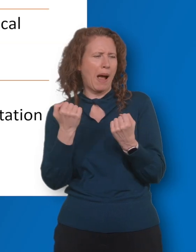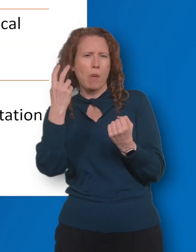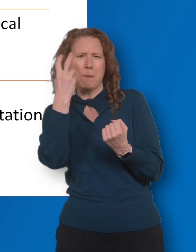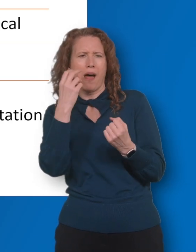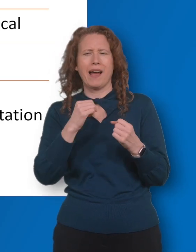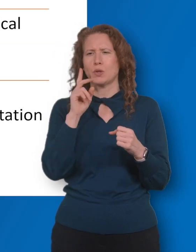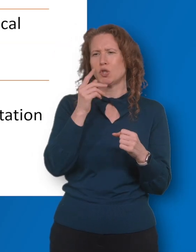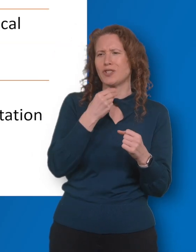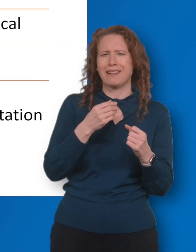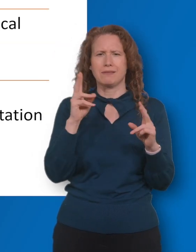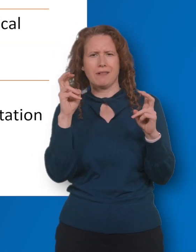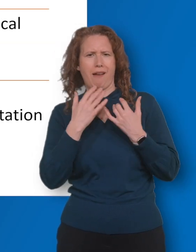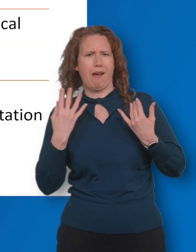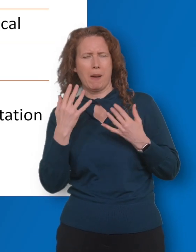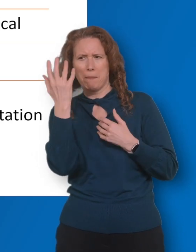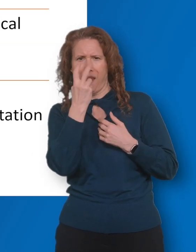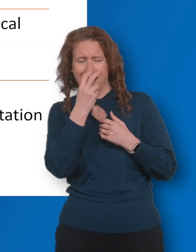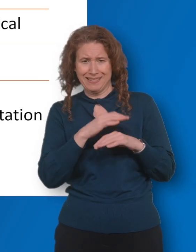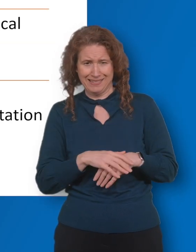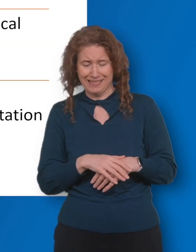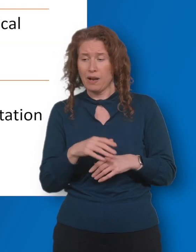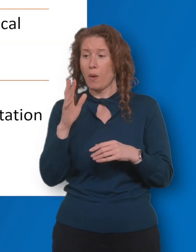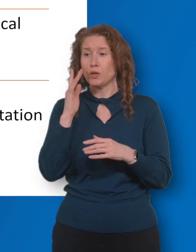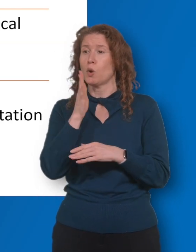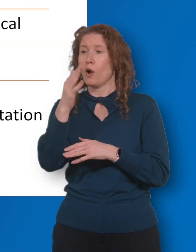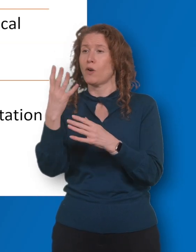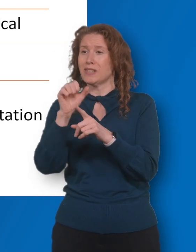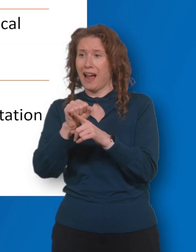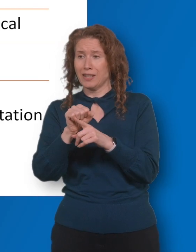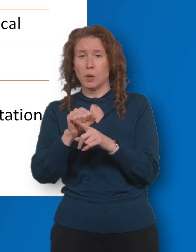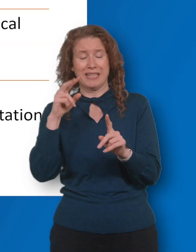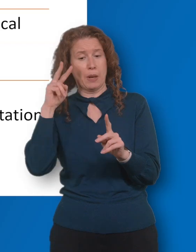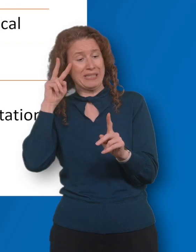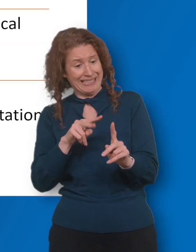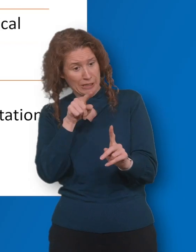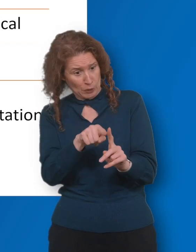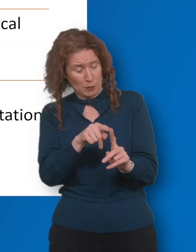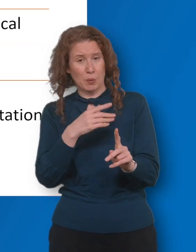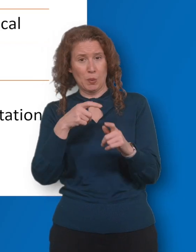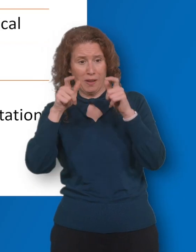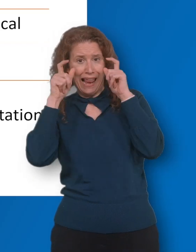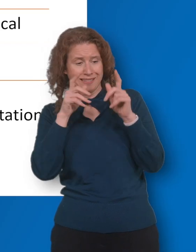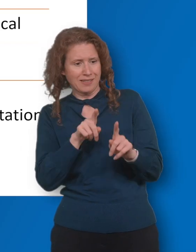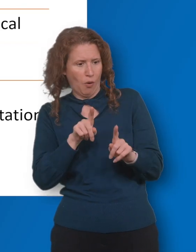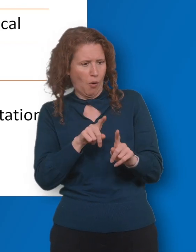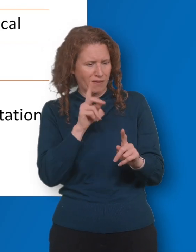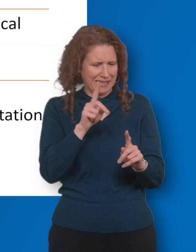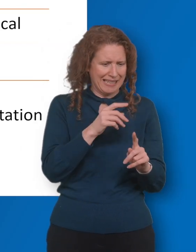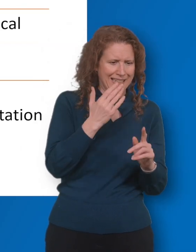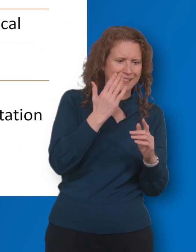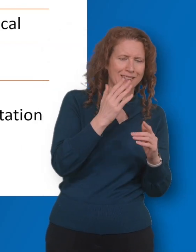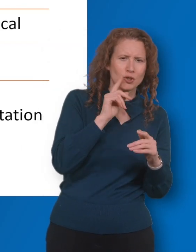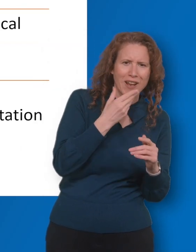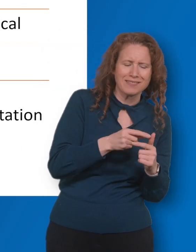not blind to how affluent and privileged your parents are. So there are some groups in society who are far